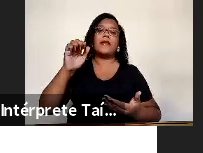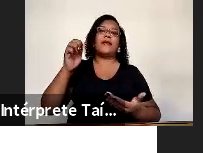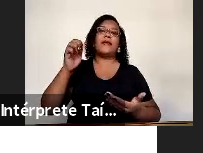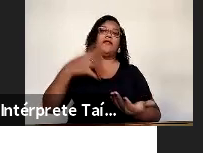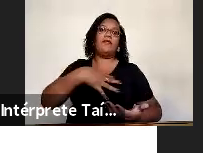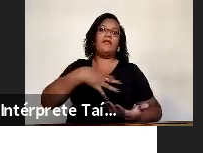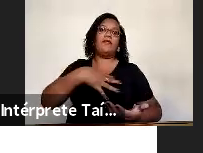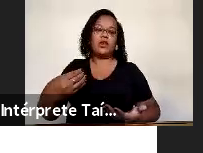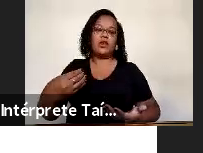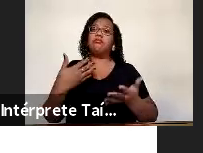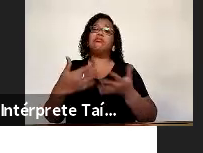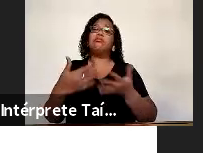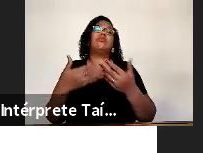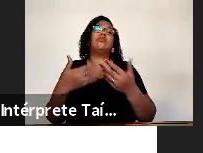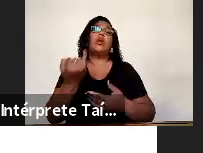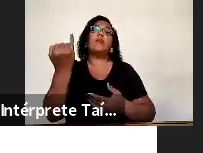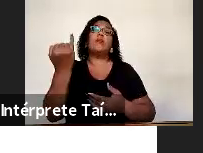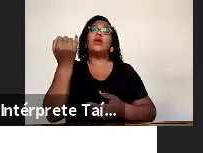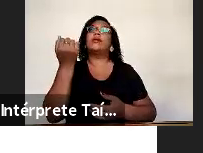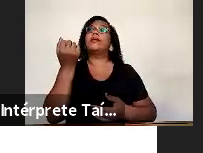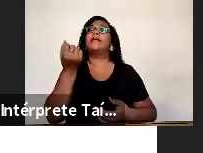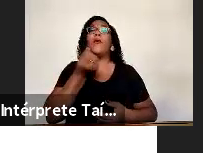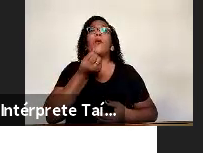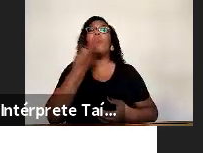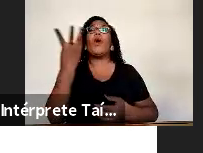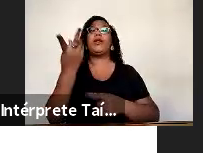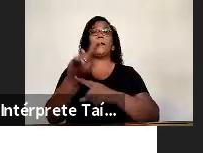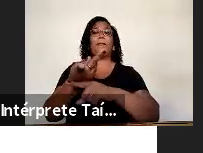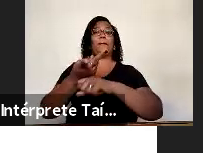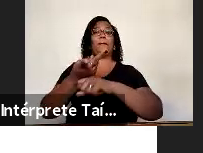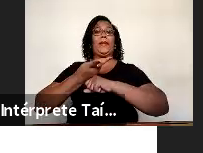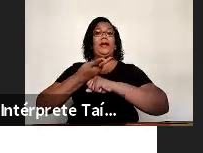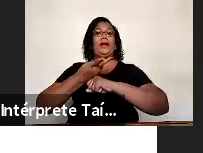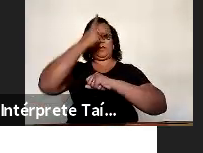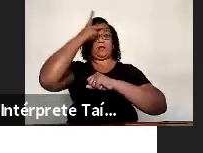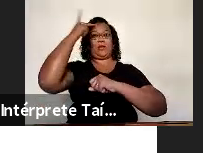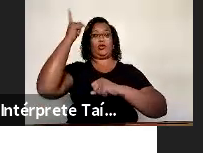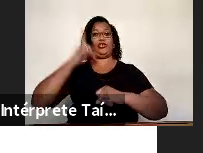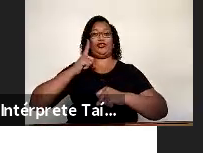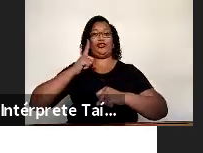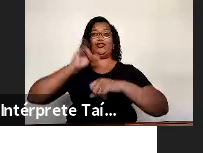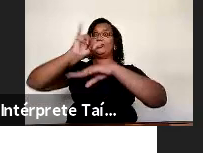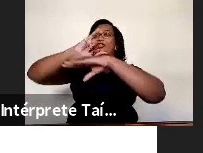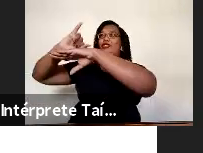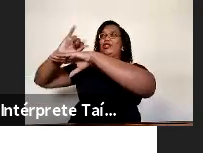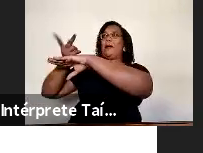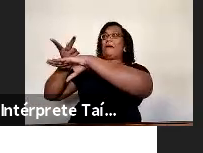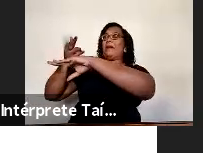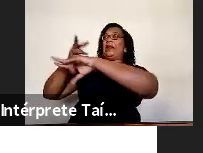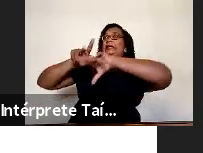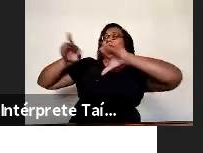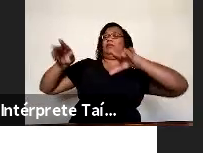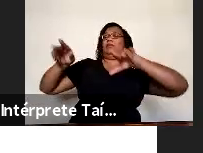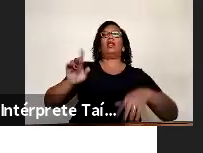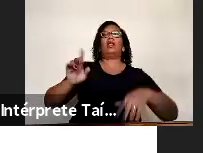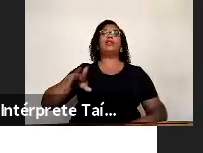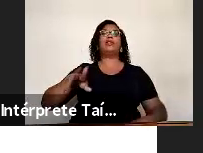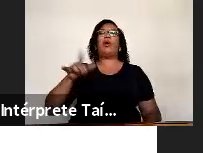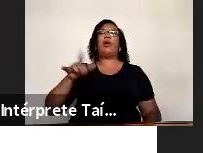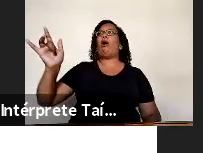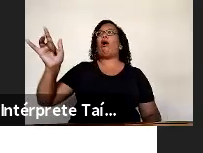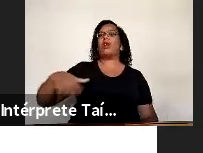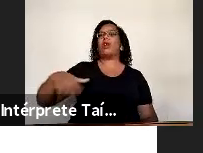this person has over their mantle, they are always nervous, you know, going up those stairs and in front of, you know, that huge audience, and